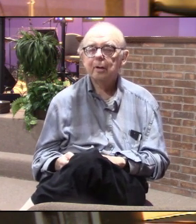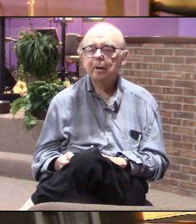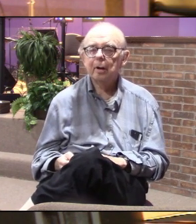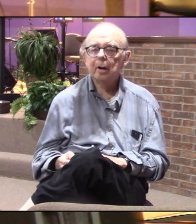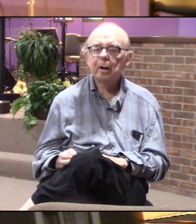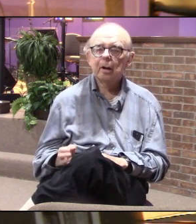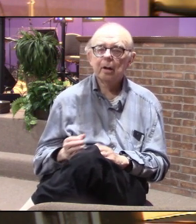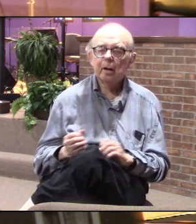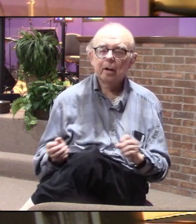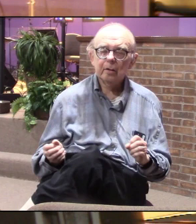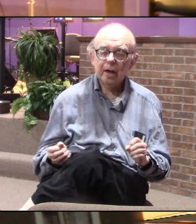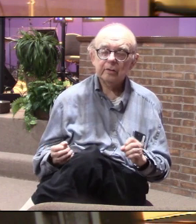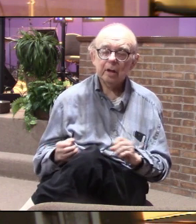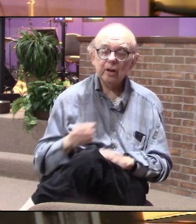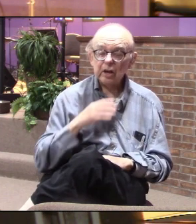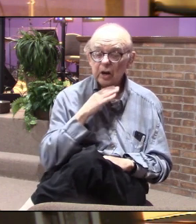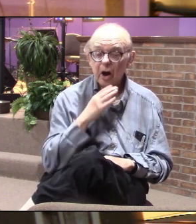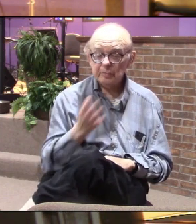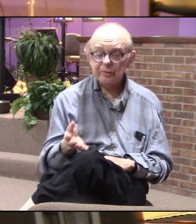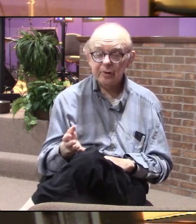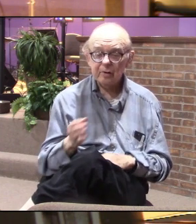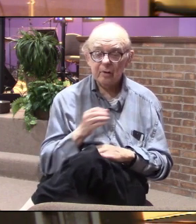They got a lot of garbage.